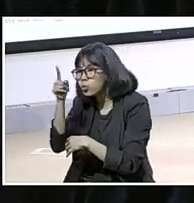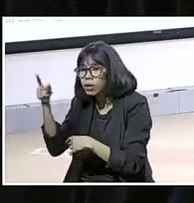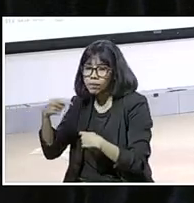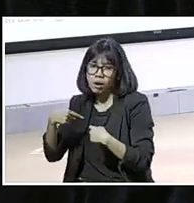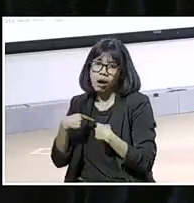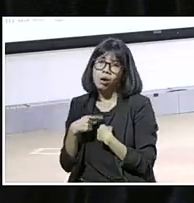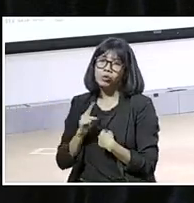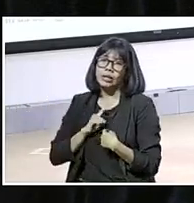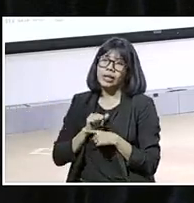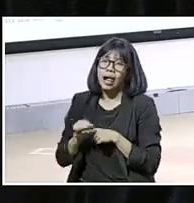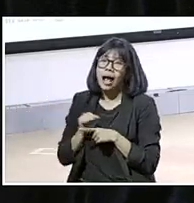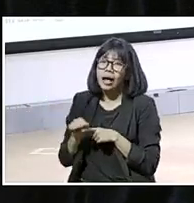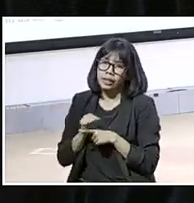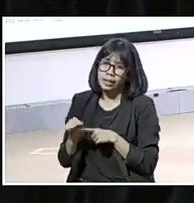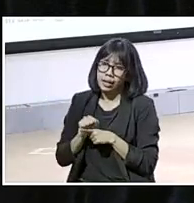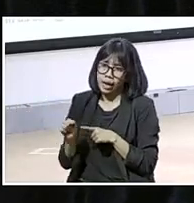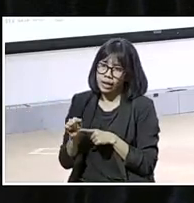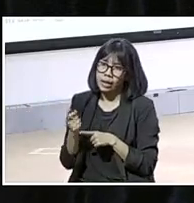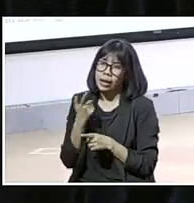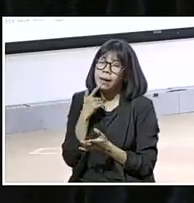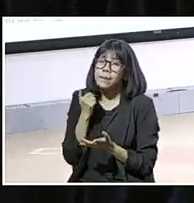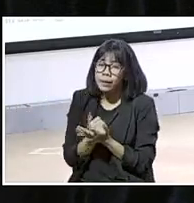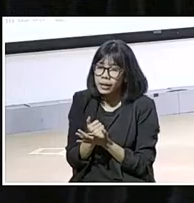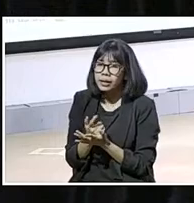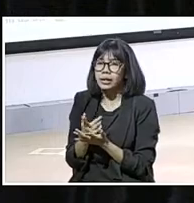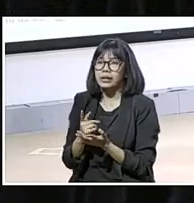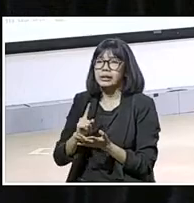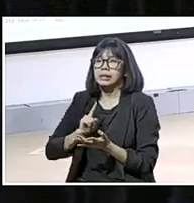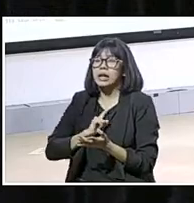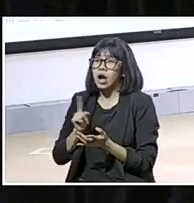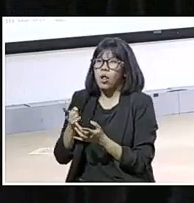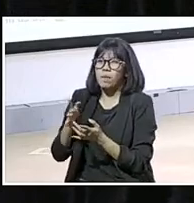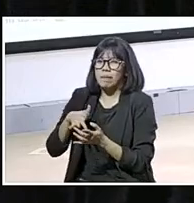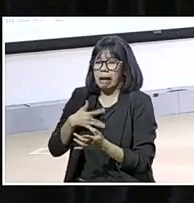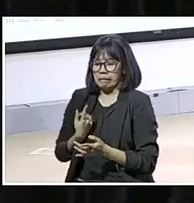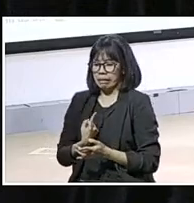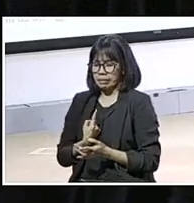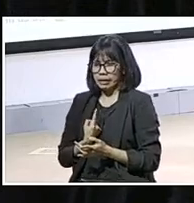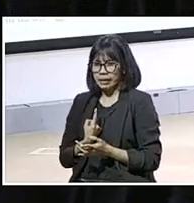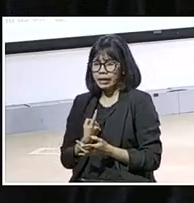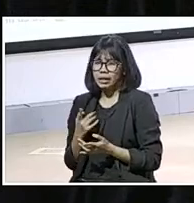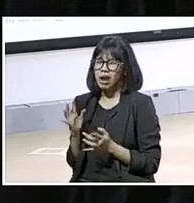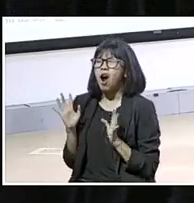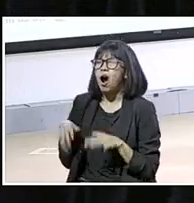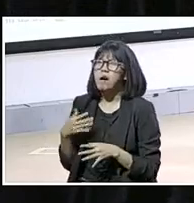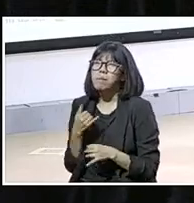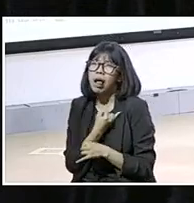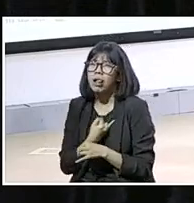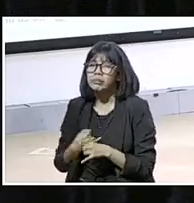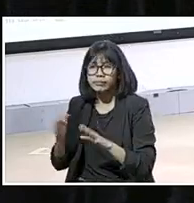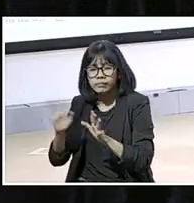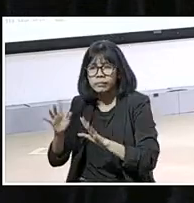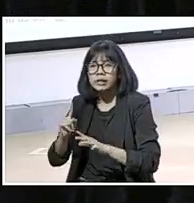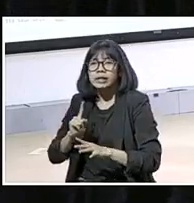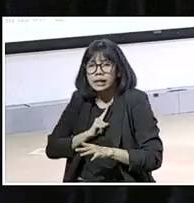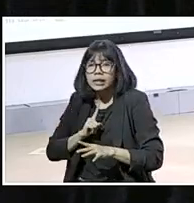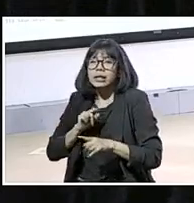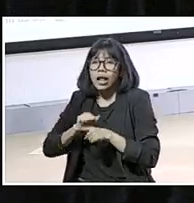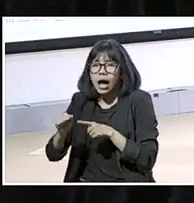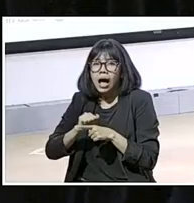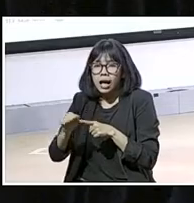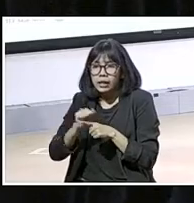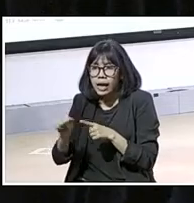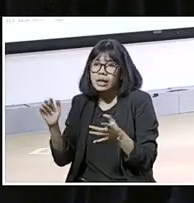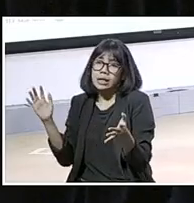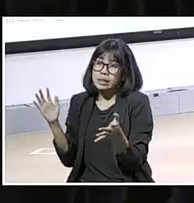do that. Yeah. And so when you're on an island and you're keeping to move, you know, that gives you an opportunity